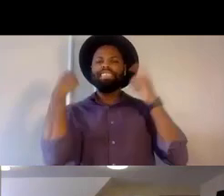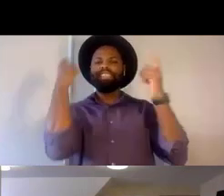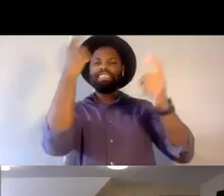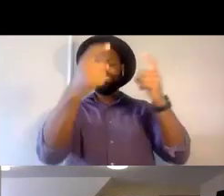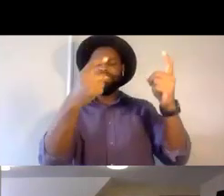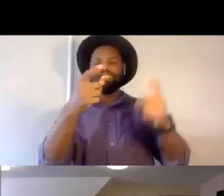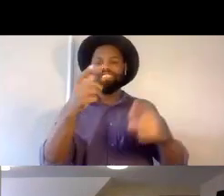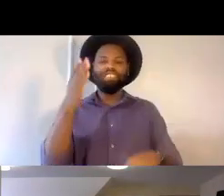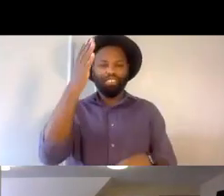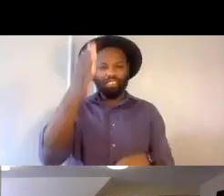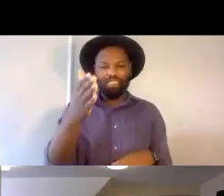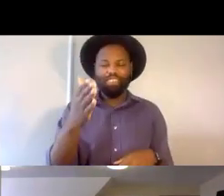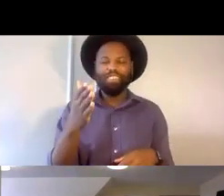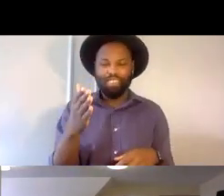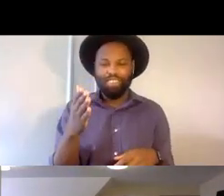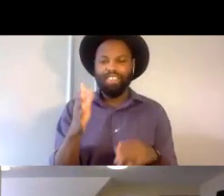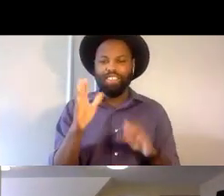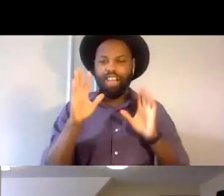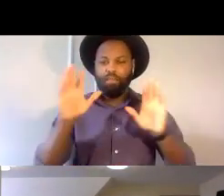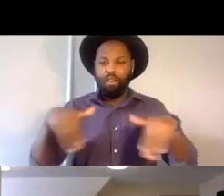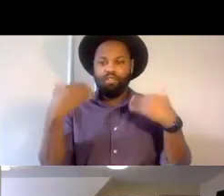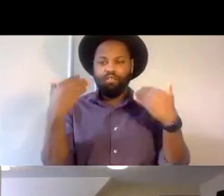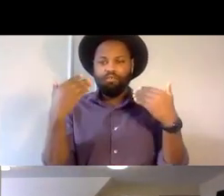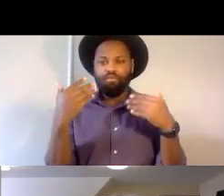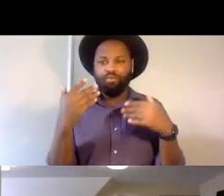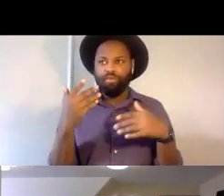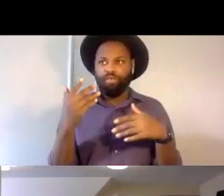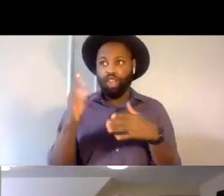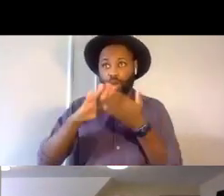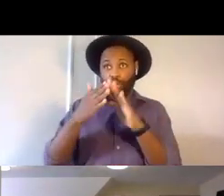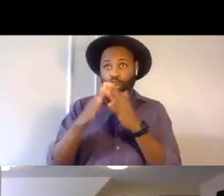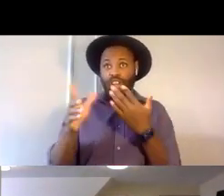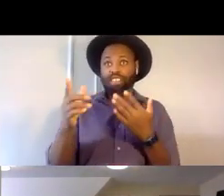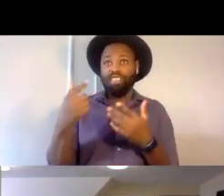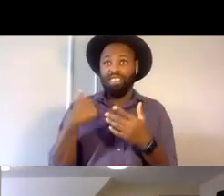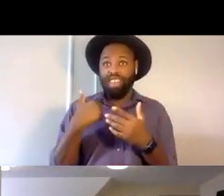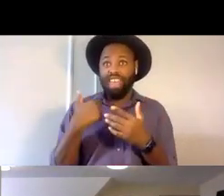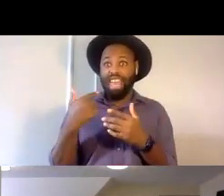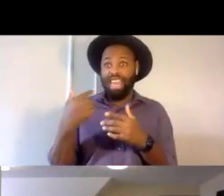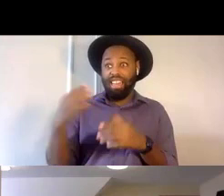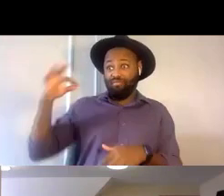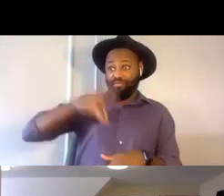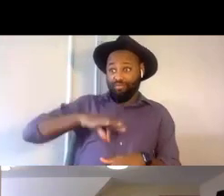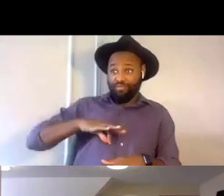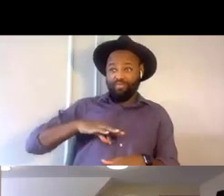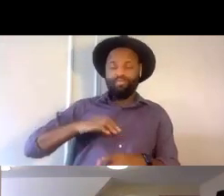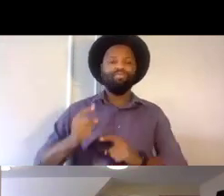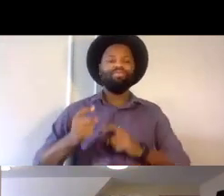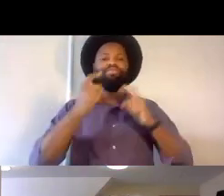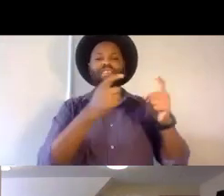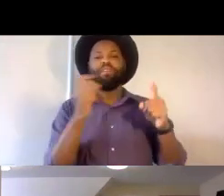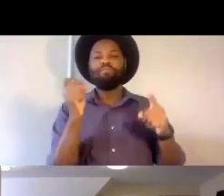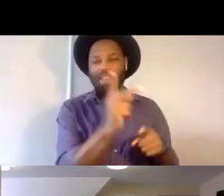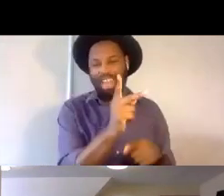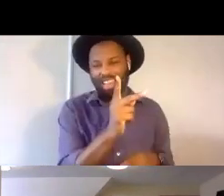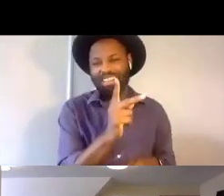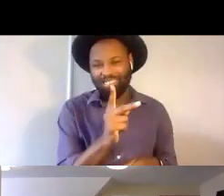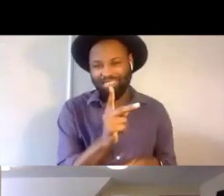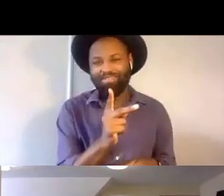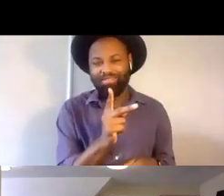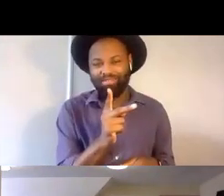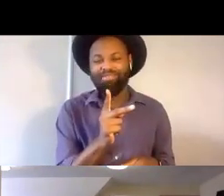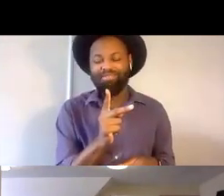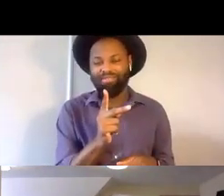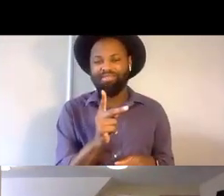the community that they have gotten as a result of advance and as a result of effort and as a result of